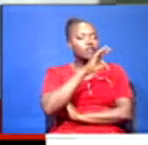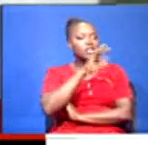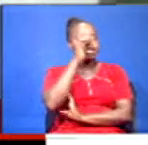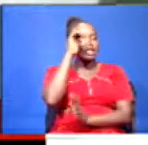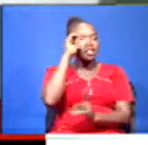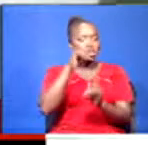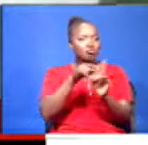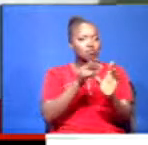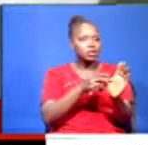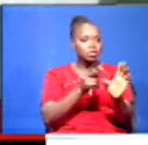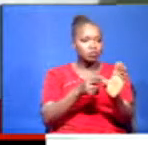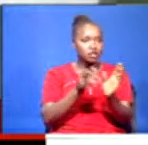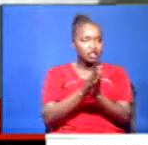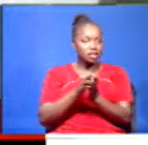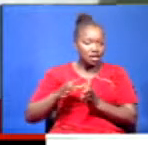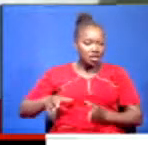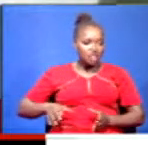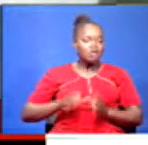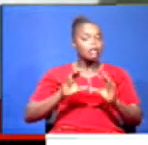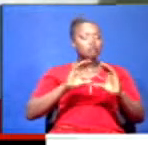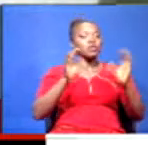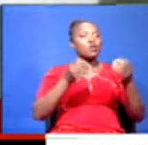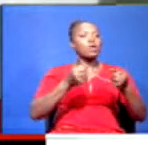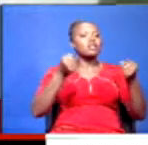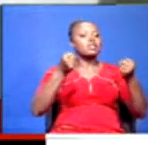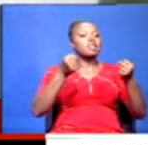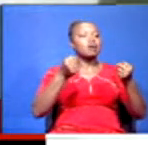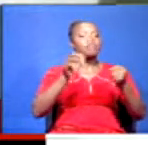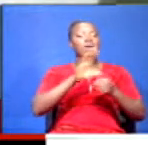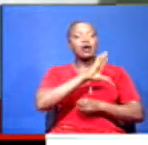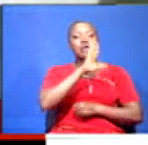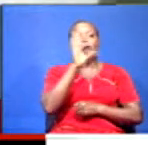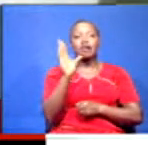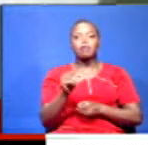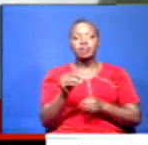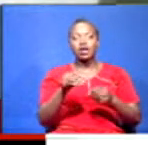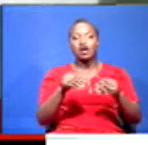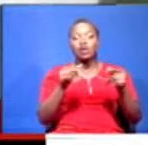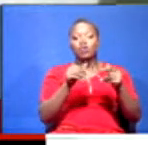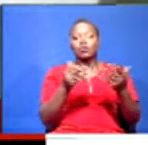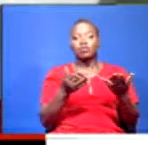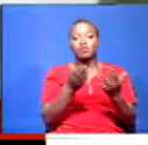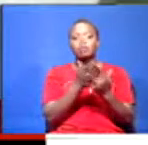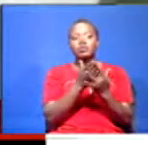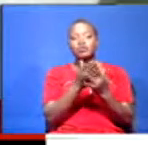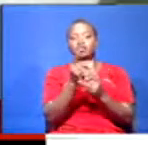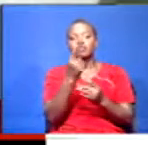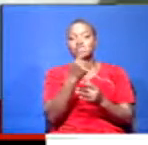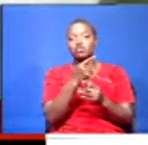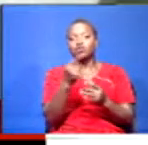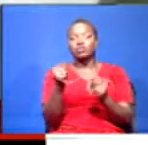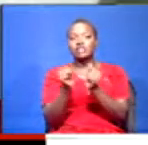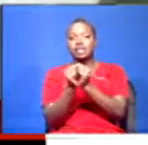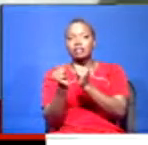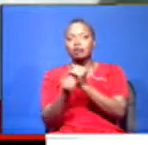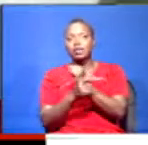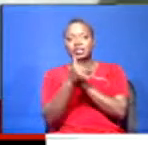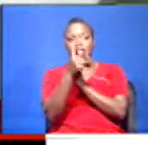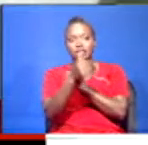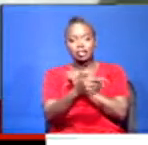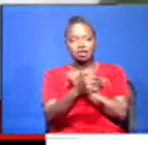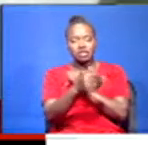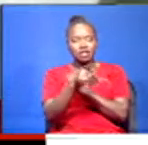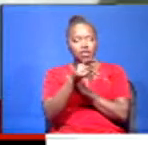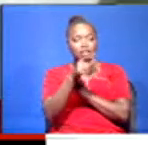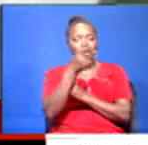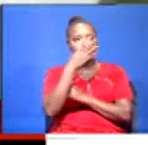in the Rugby World Cup African qualifiers set to be held between the 1st and the 10th of next month in Paris. The